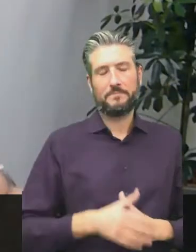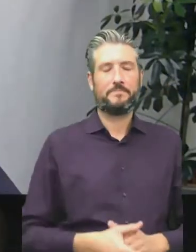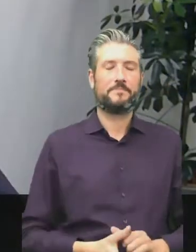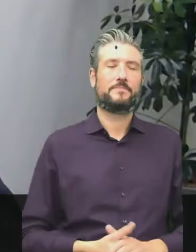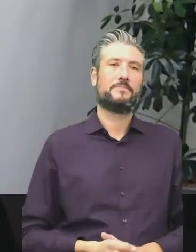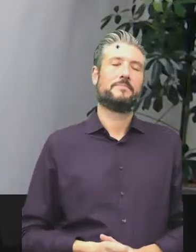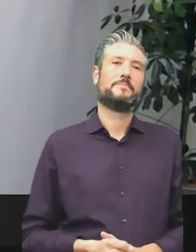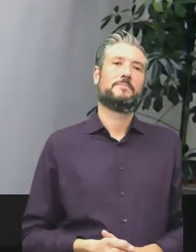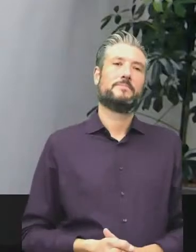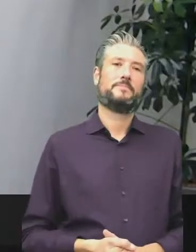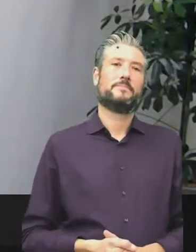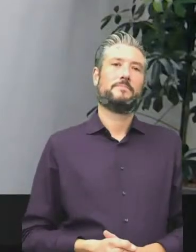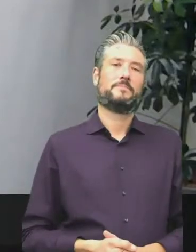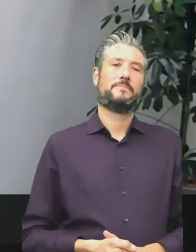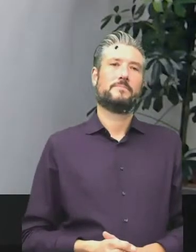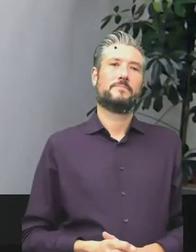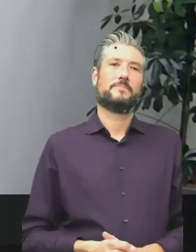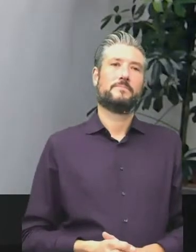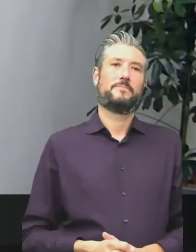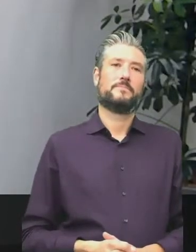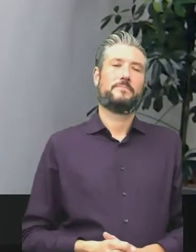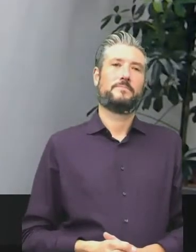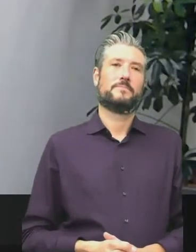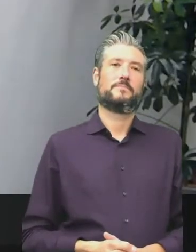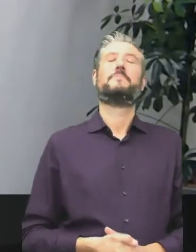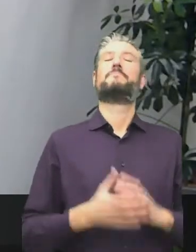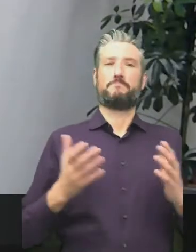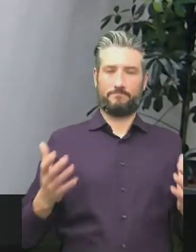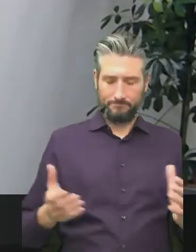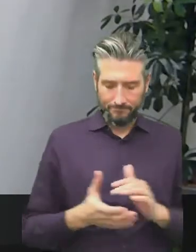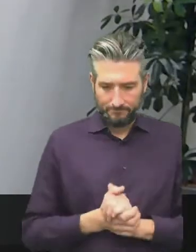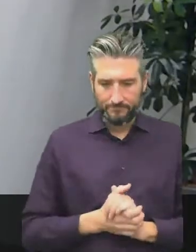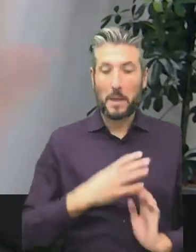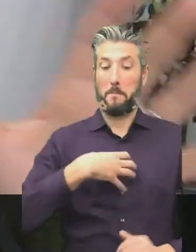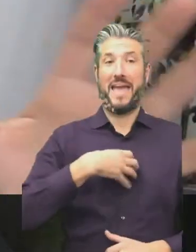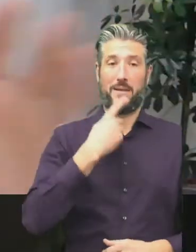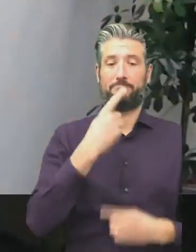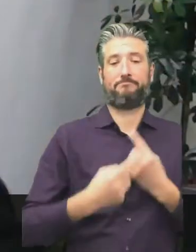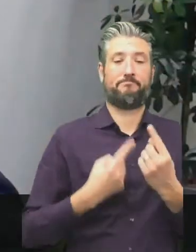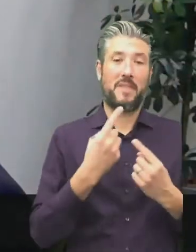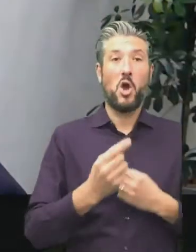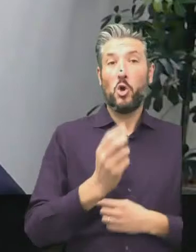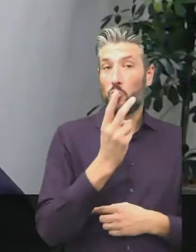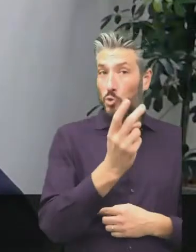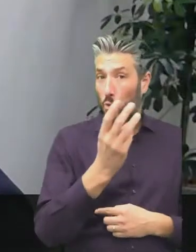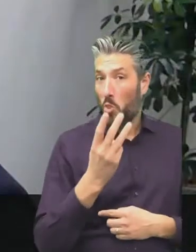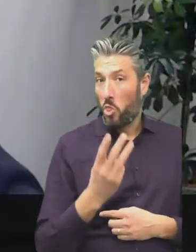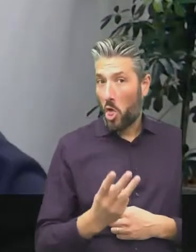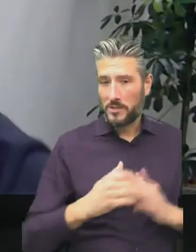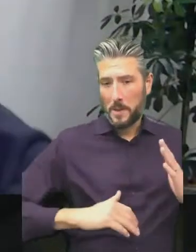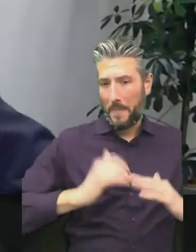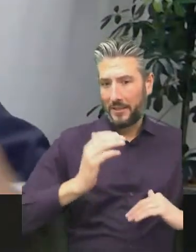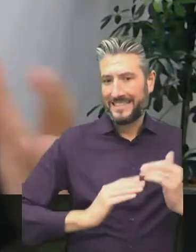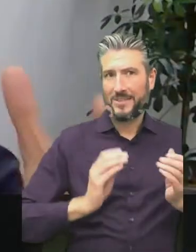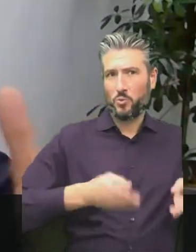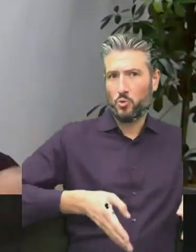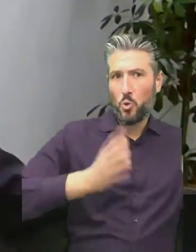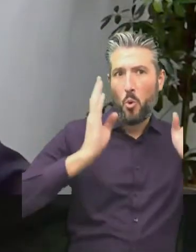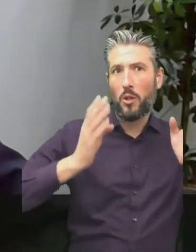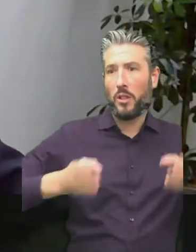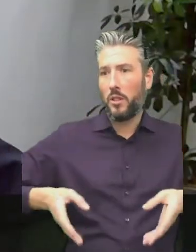London because we know 2/3 of taller buildings across the country are in our city, often the building